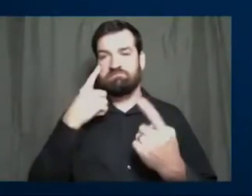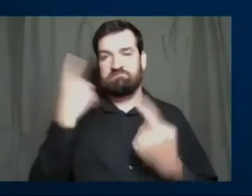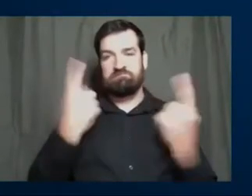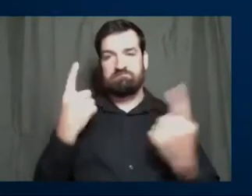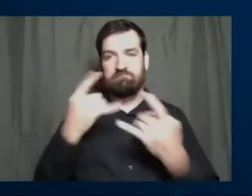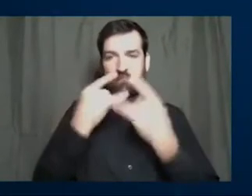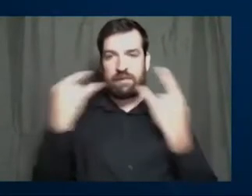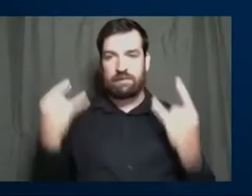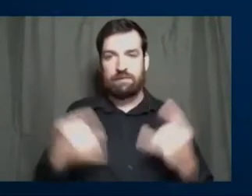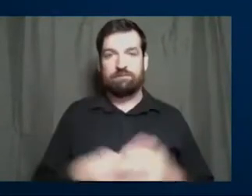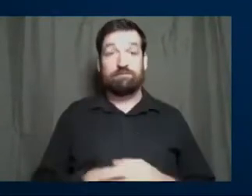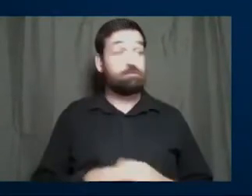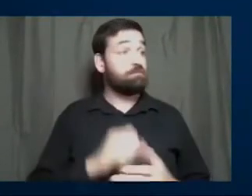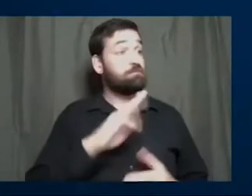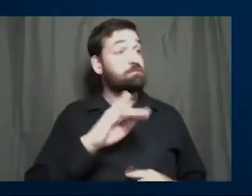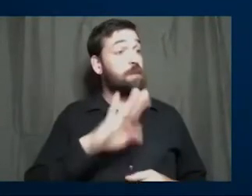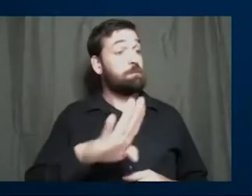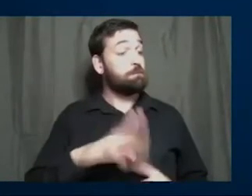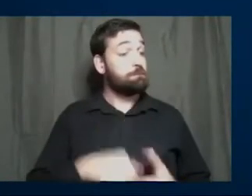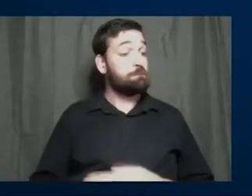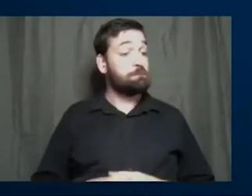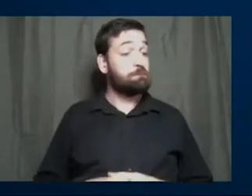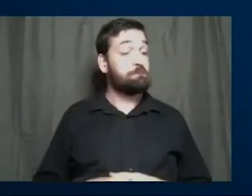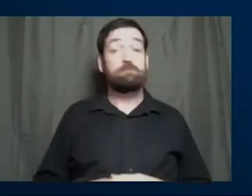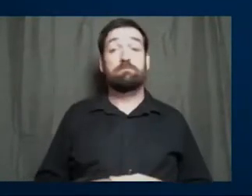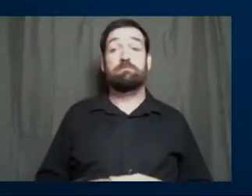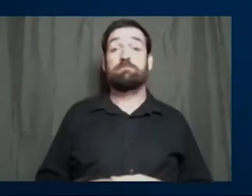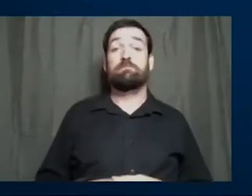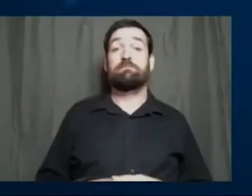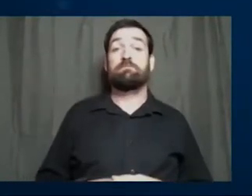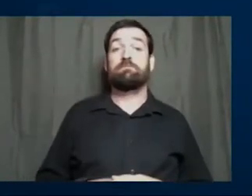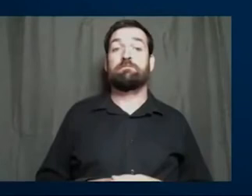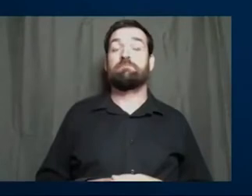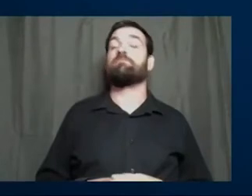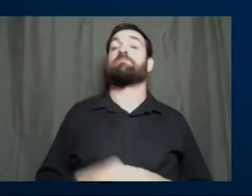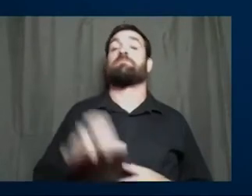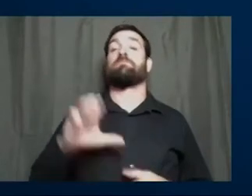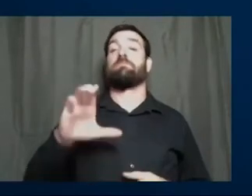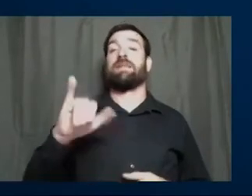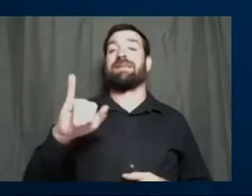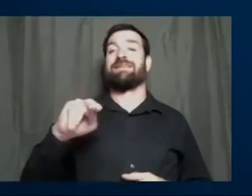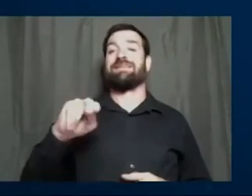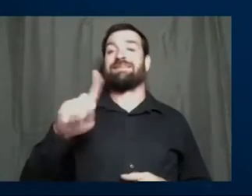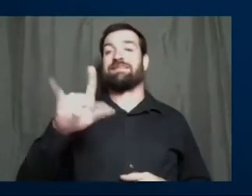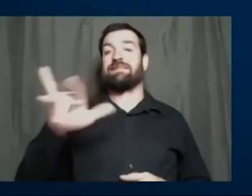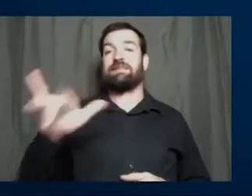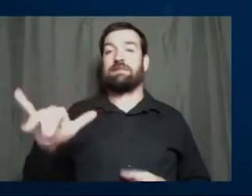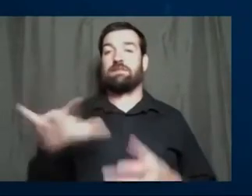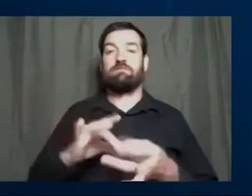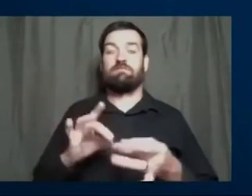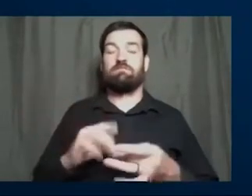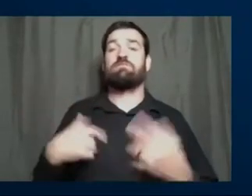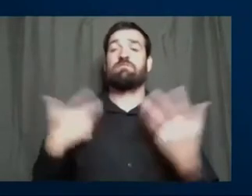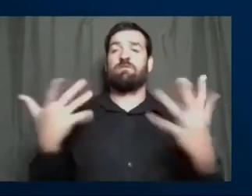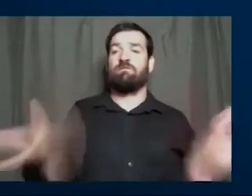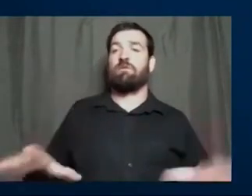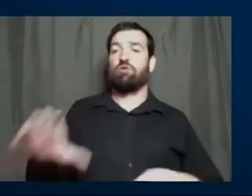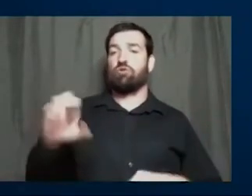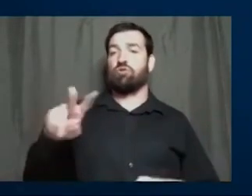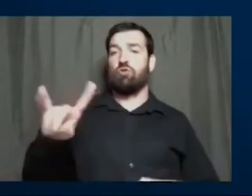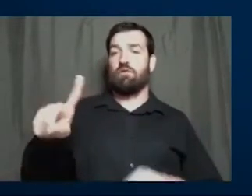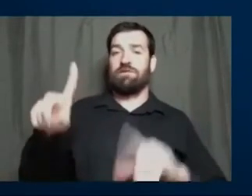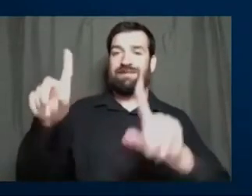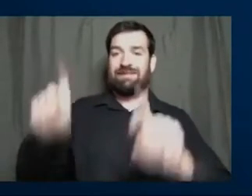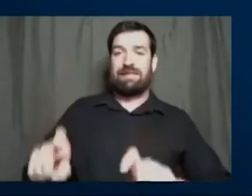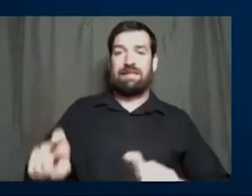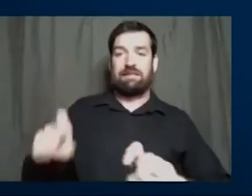Bob? All right. What happened here? Okay, Cindy says, I went for a COVID test at a local pharmacy recently, and